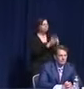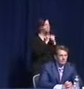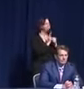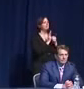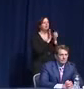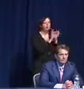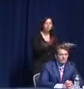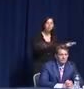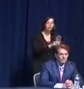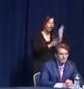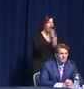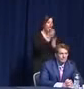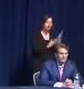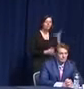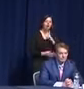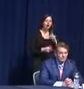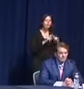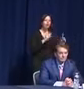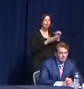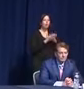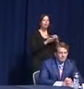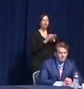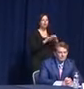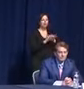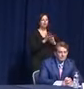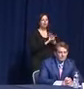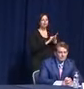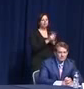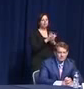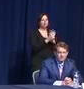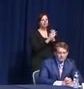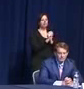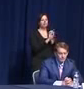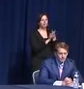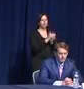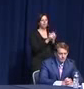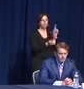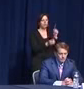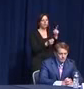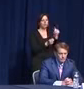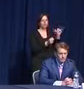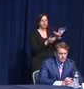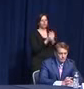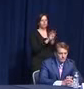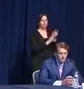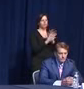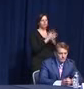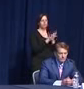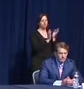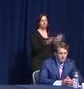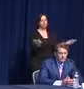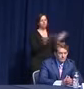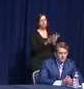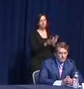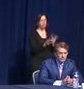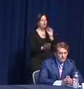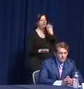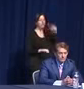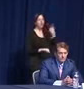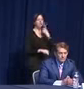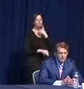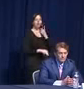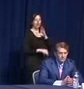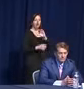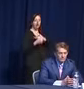And just to mention that again, we have to be careful. It's not only just COVID-19 that you're